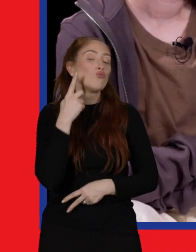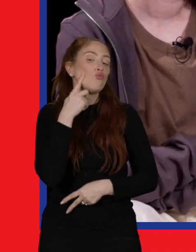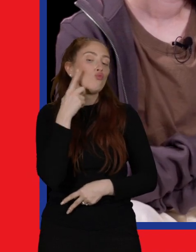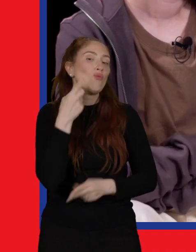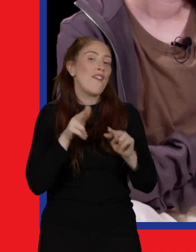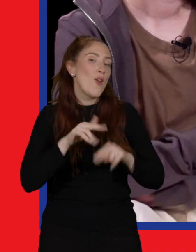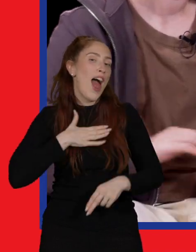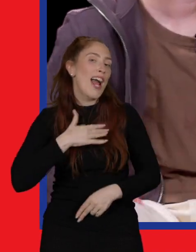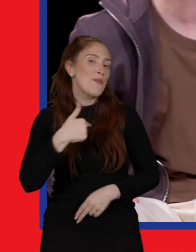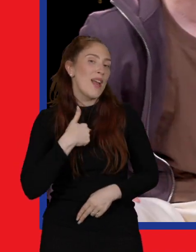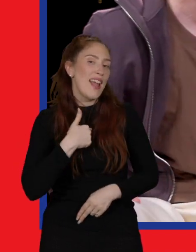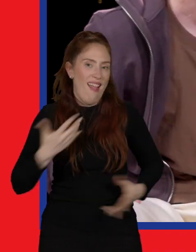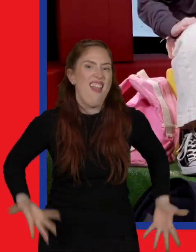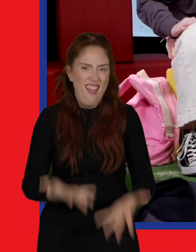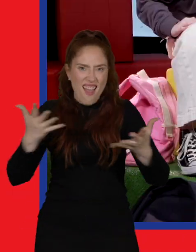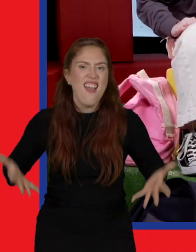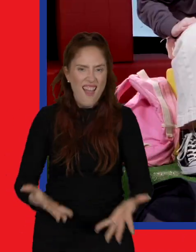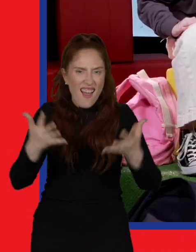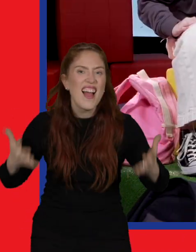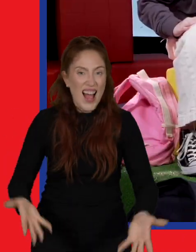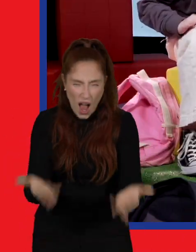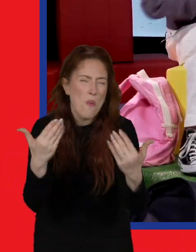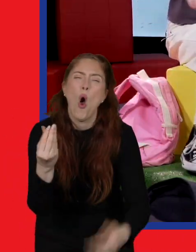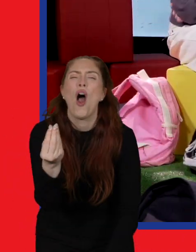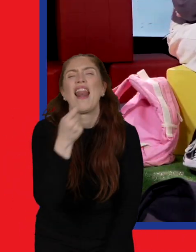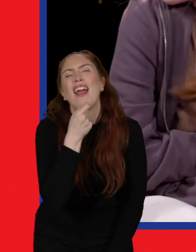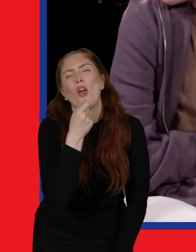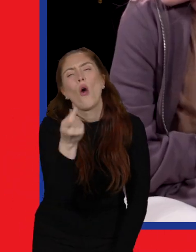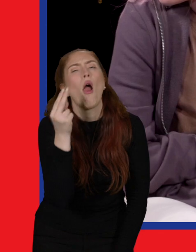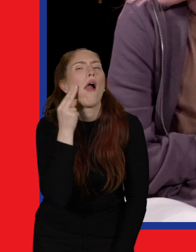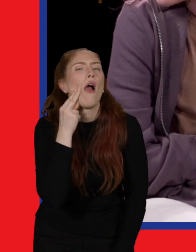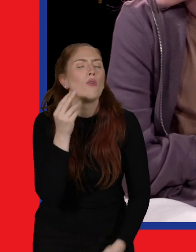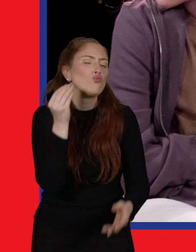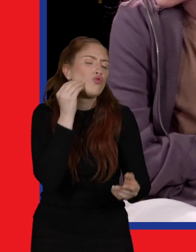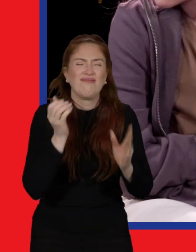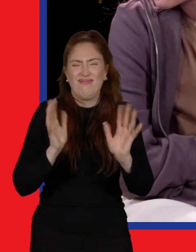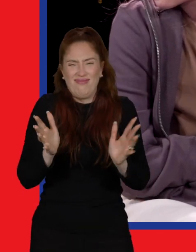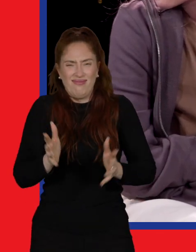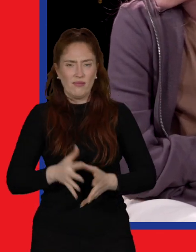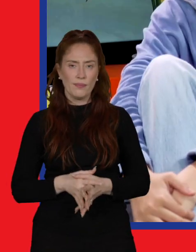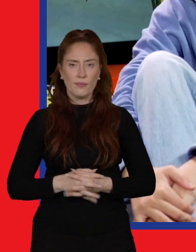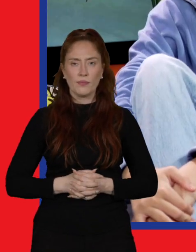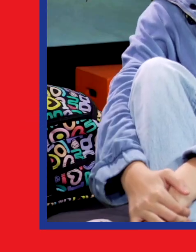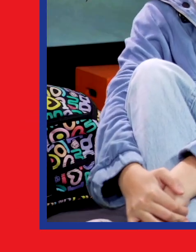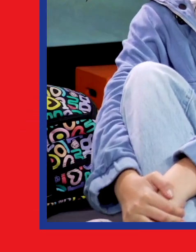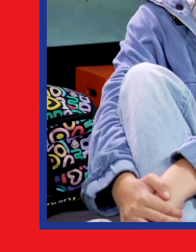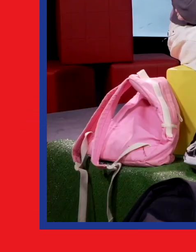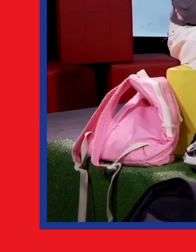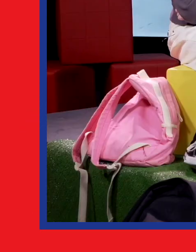you do like me. No way. Do it. Do it. Come on, it's just a little kiss.